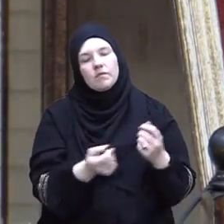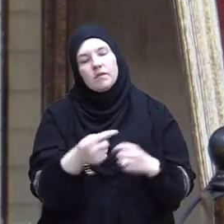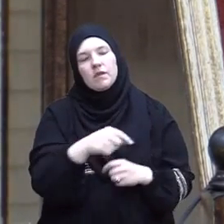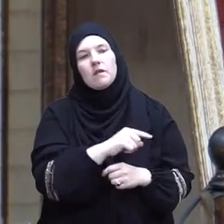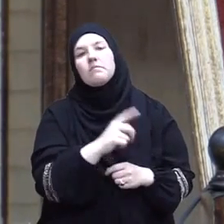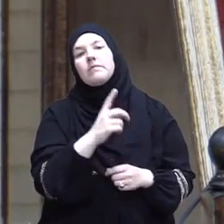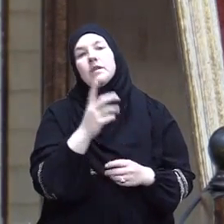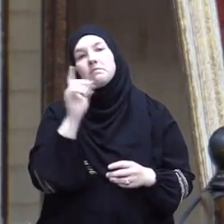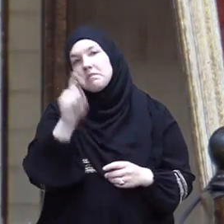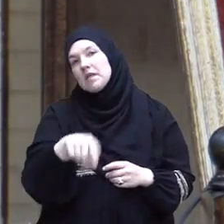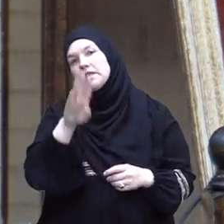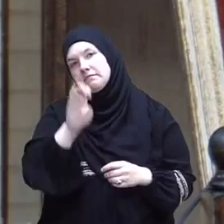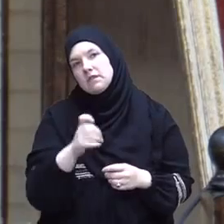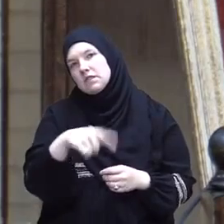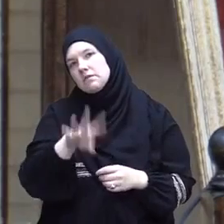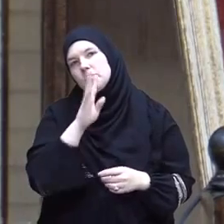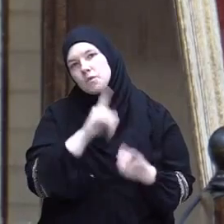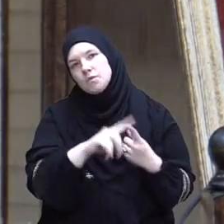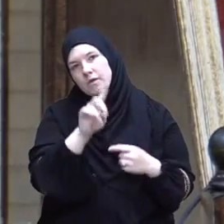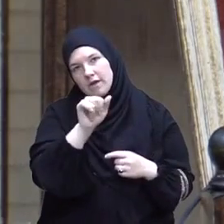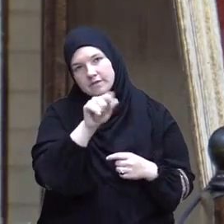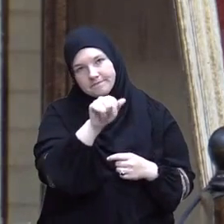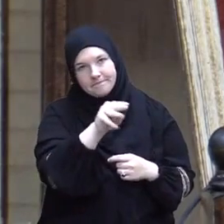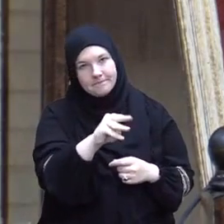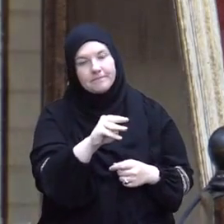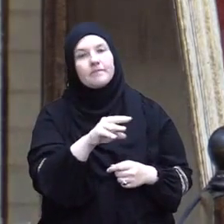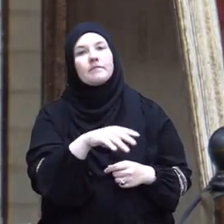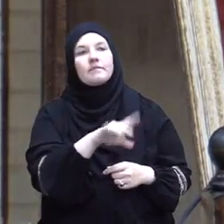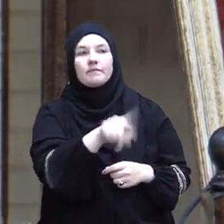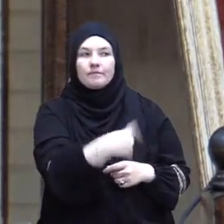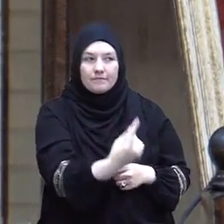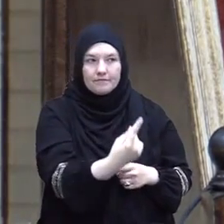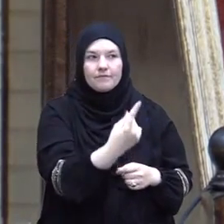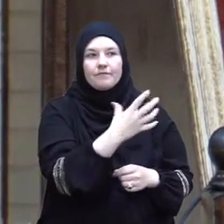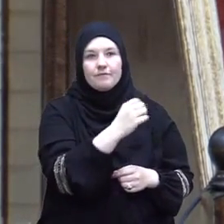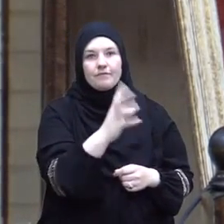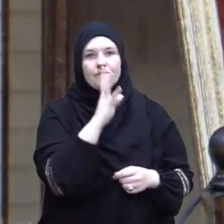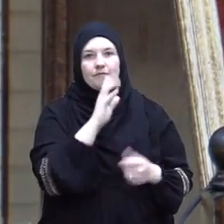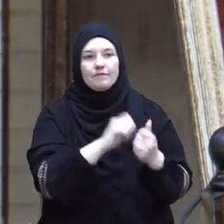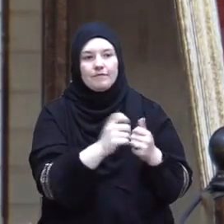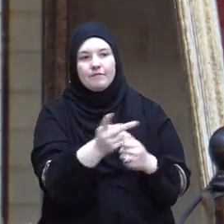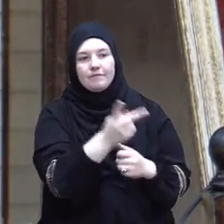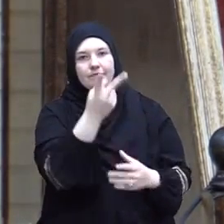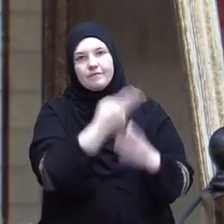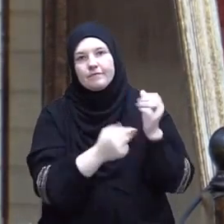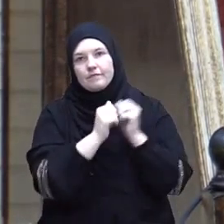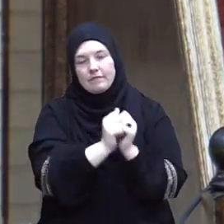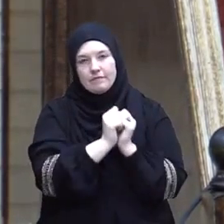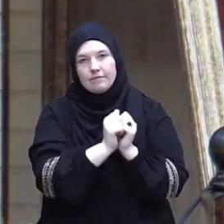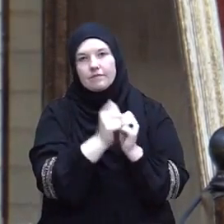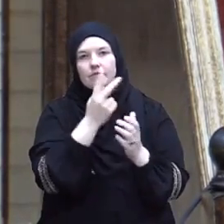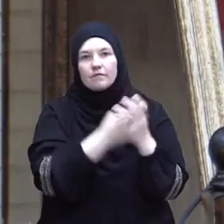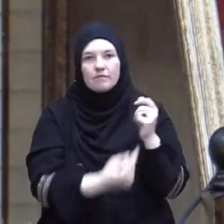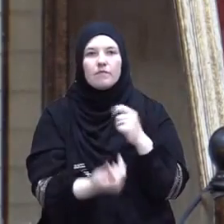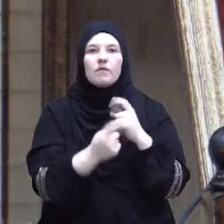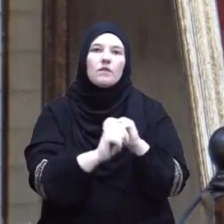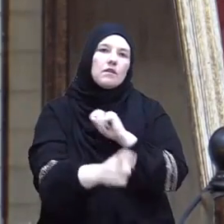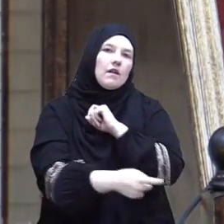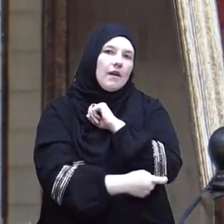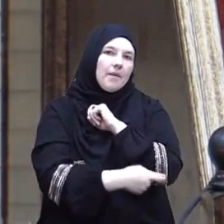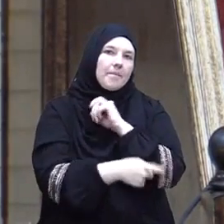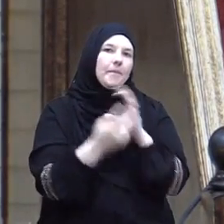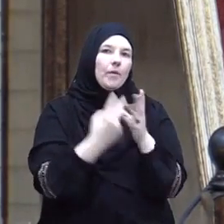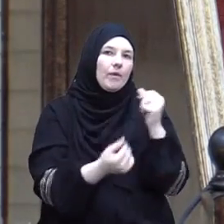it must be that he spoke to Adam alone and he spoke to them together, both in trying to tempt both of